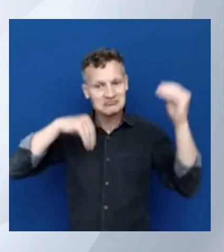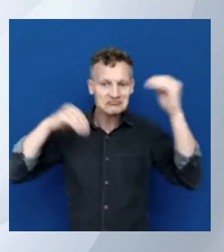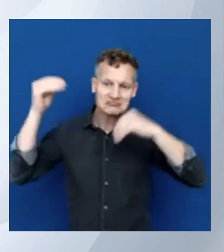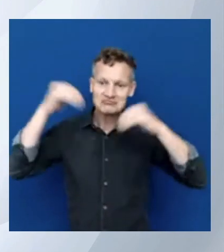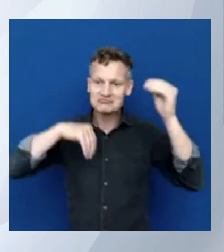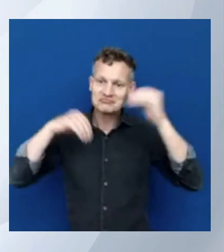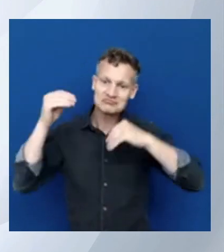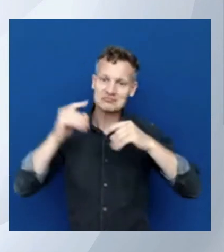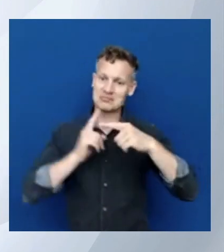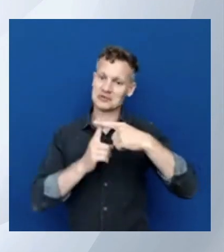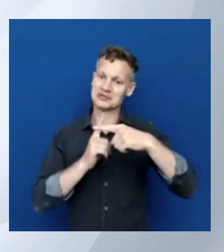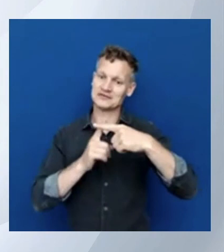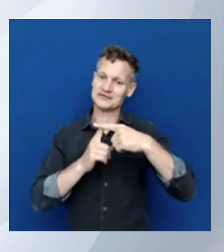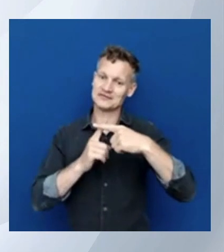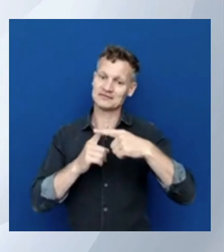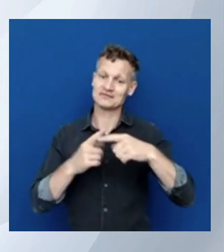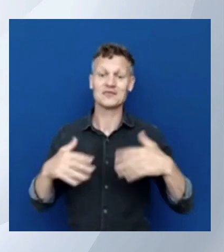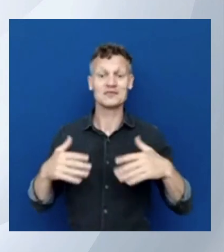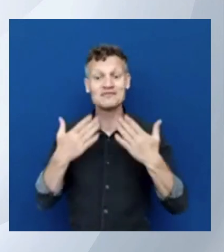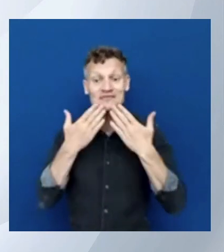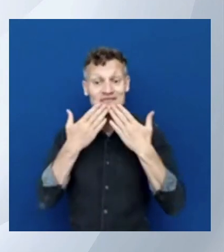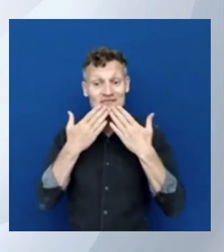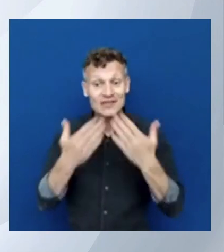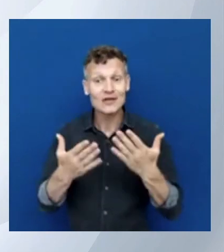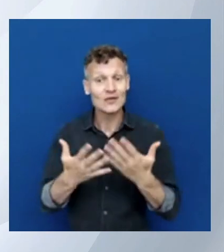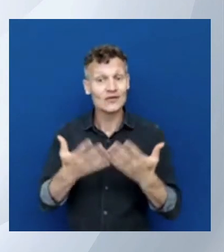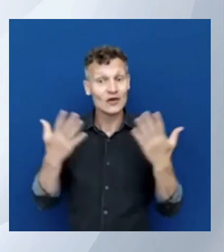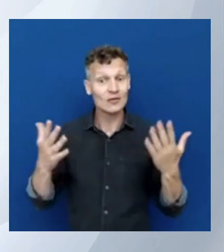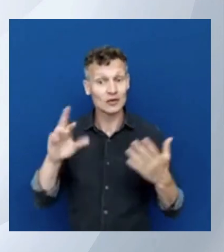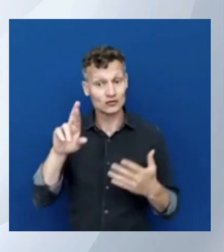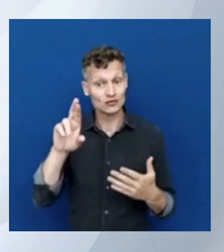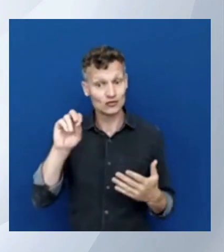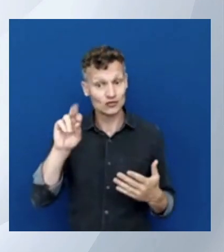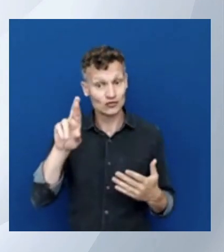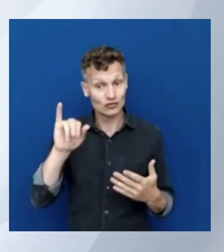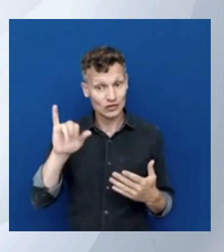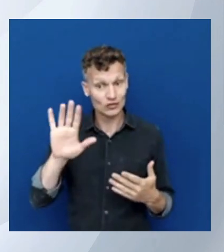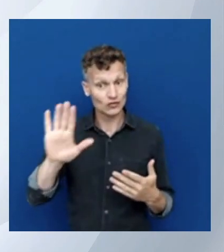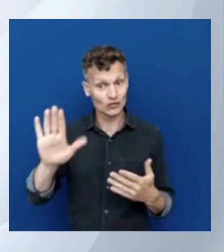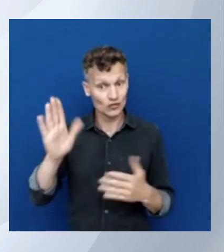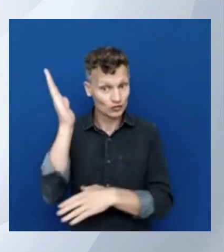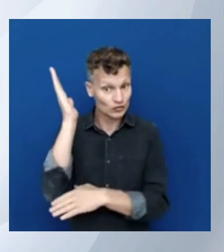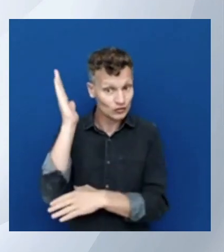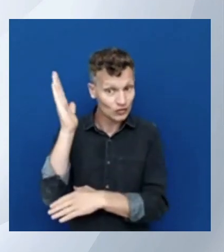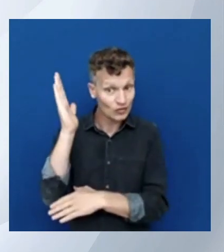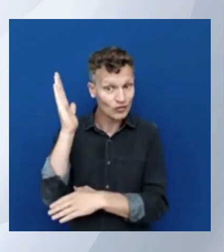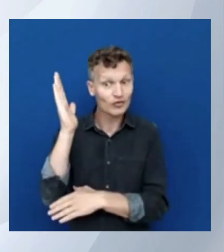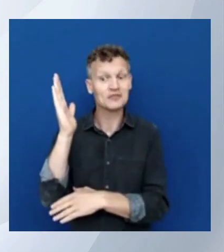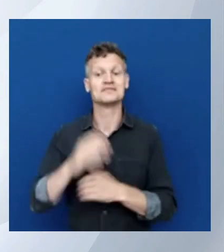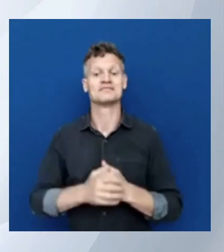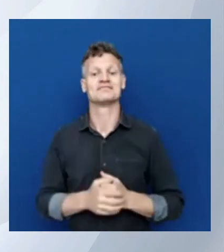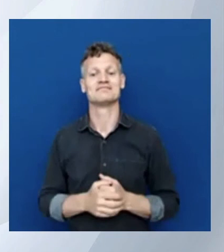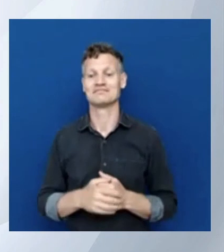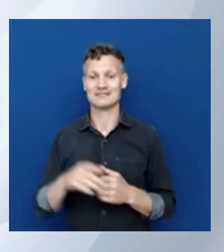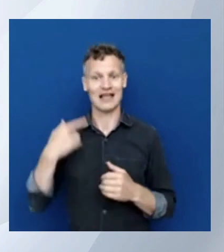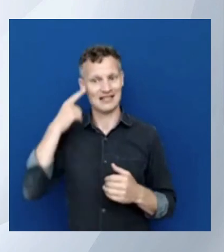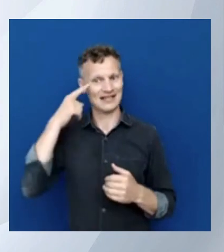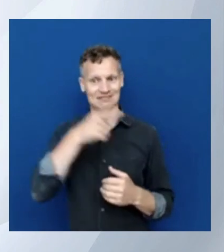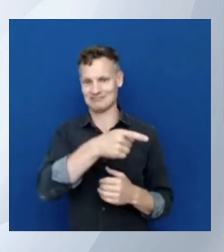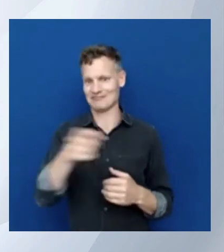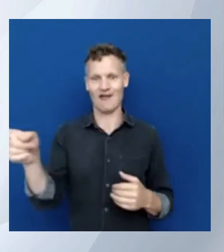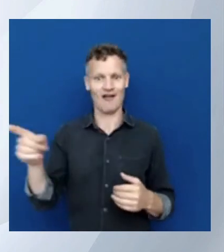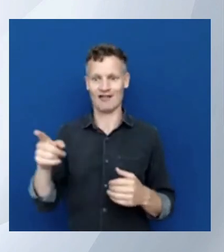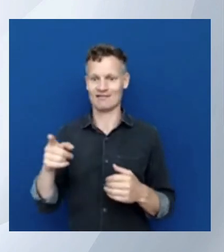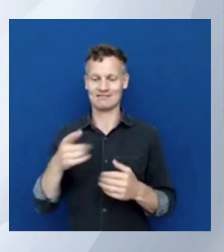Well, thank you very much, Rory, for your talk. People loved it. I loved it